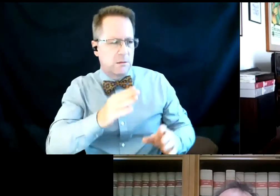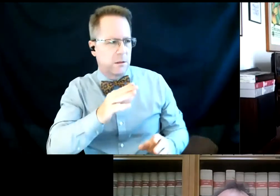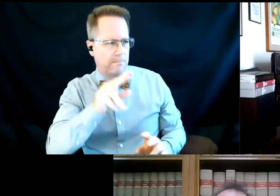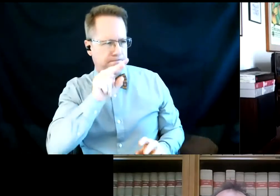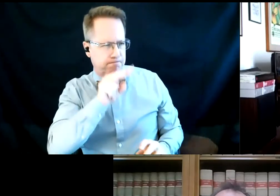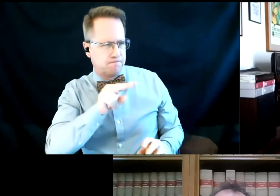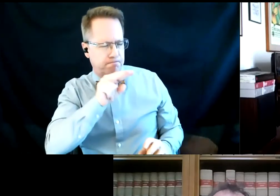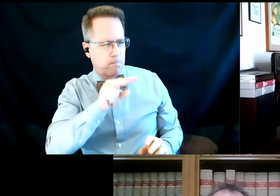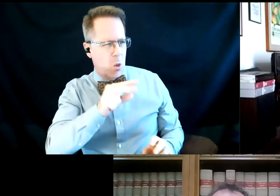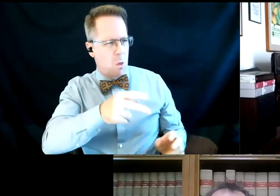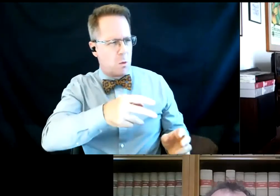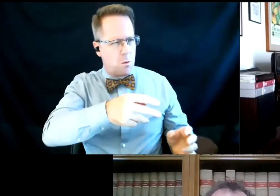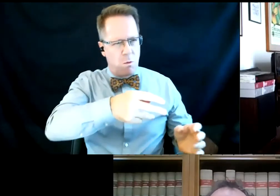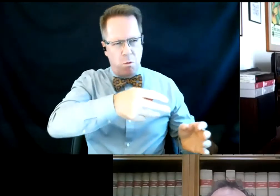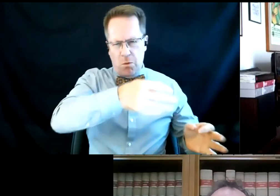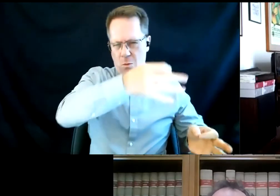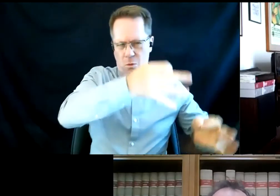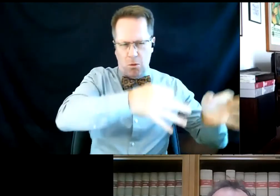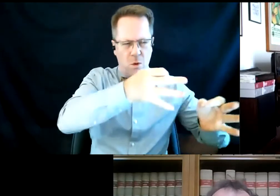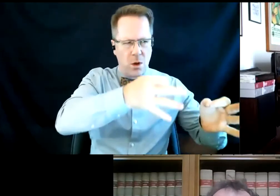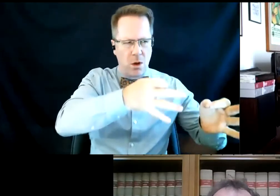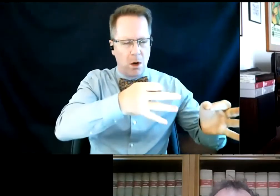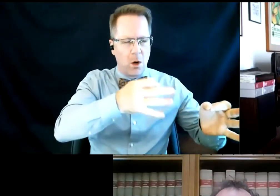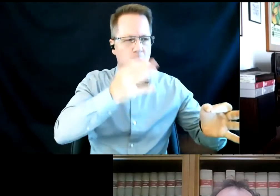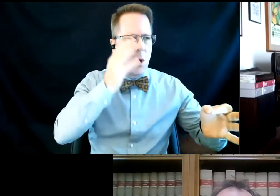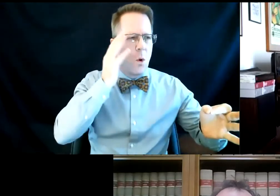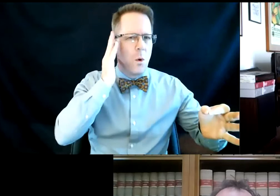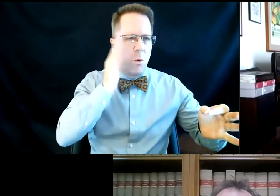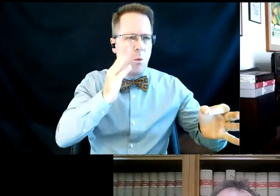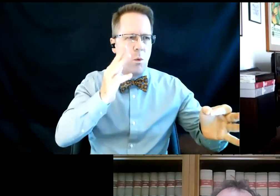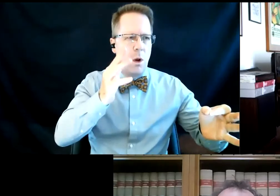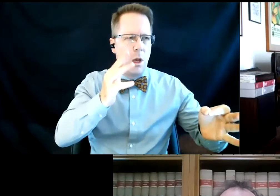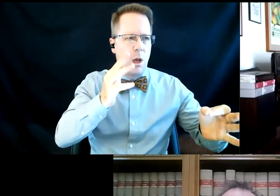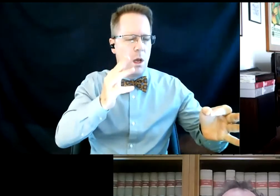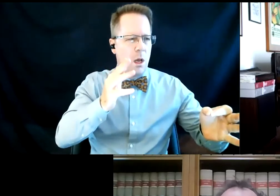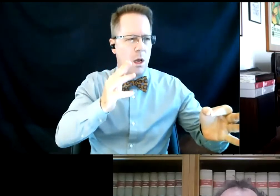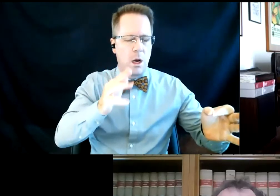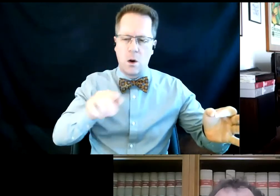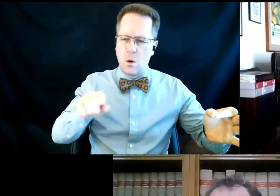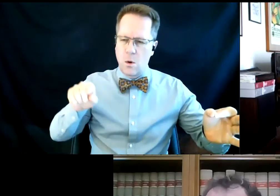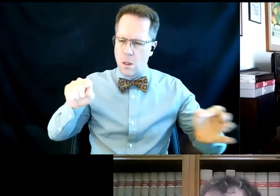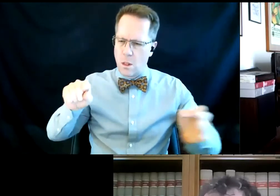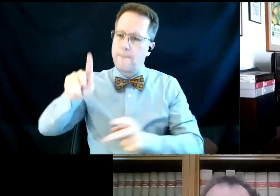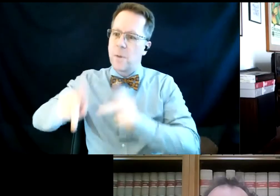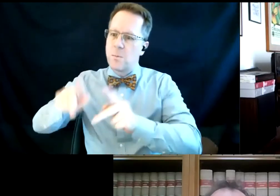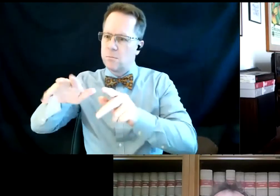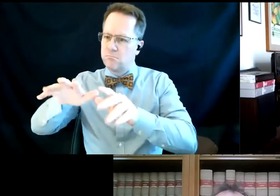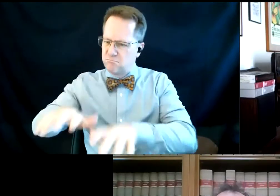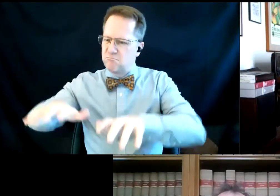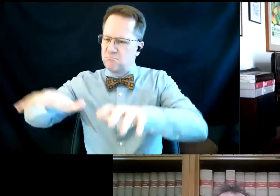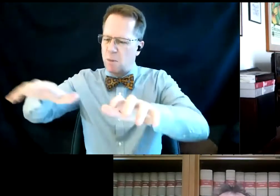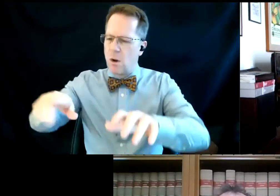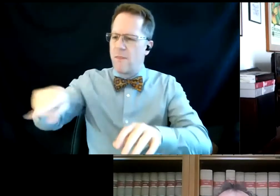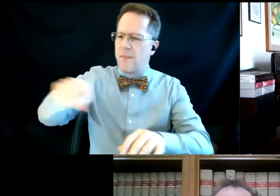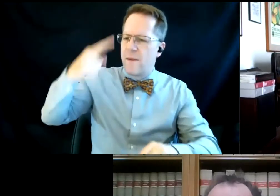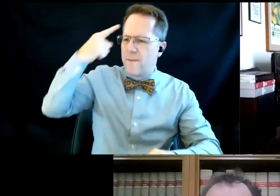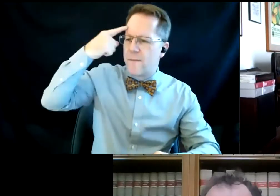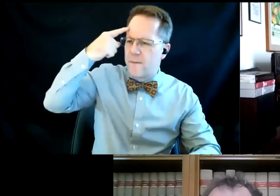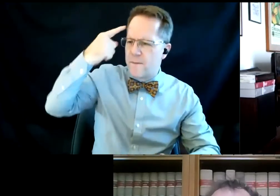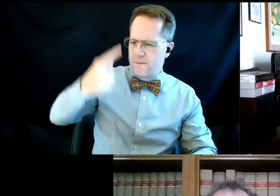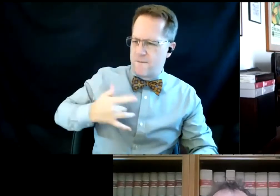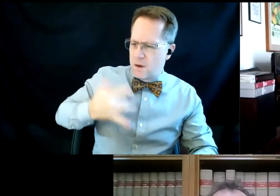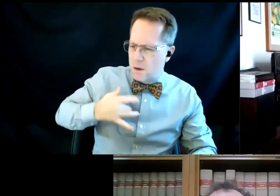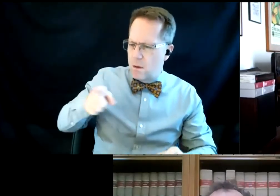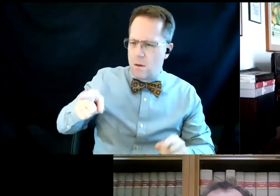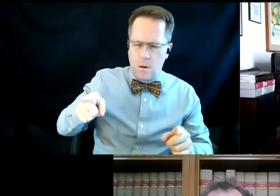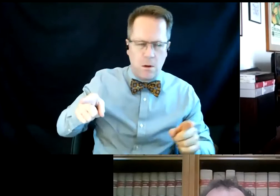rarely departs very radically from where the country is on fundamental issues. So we need to move the country on the fundamental issues, and if we